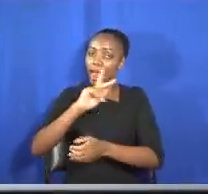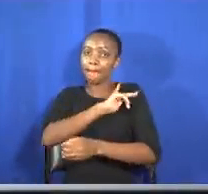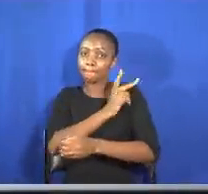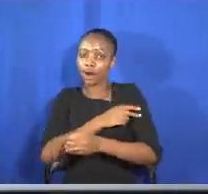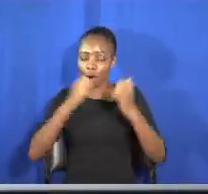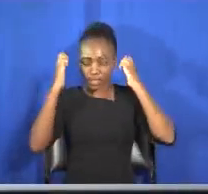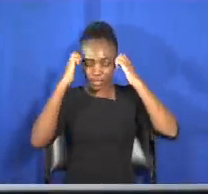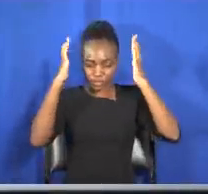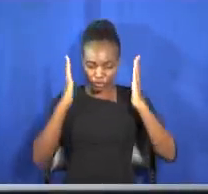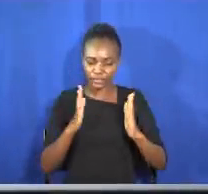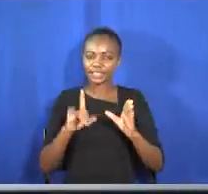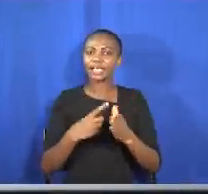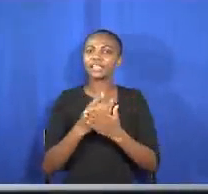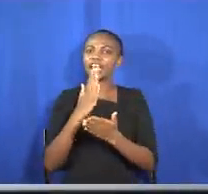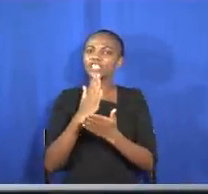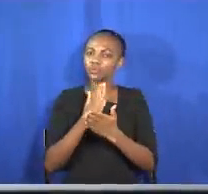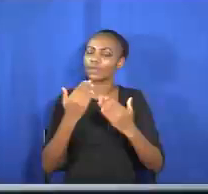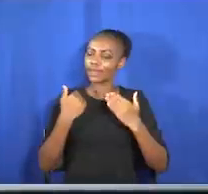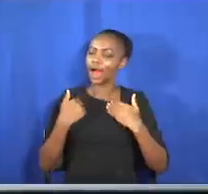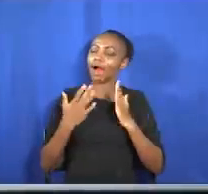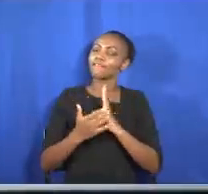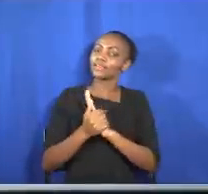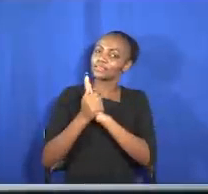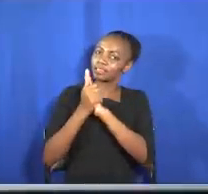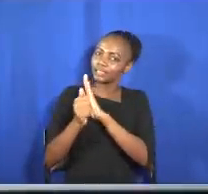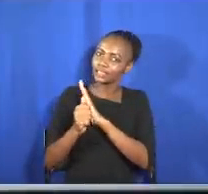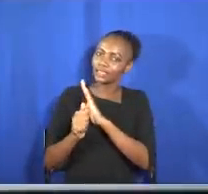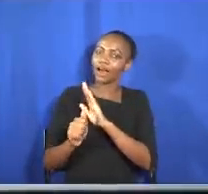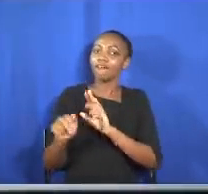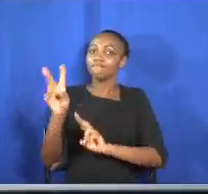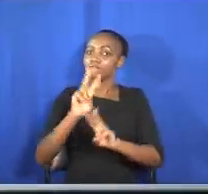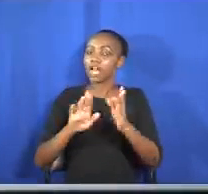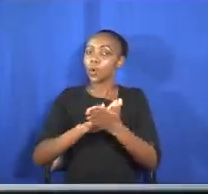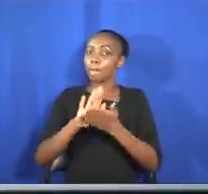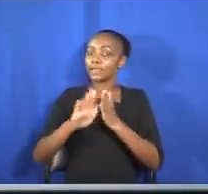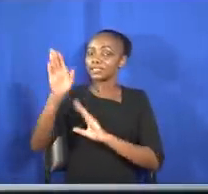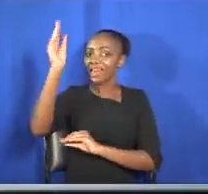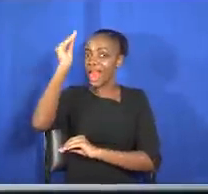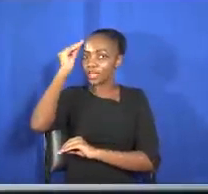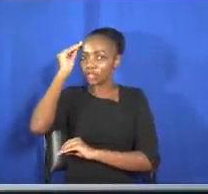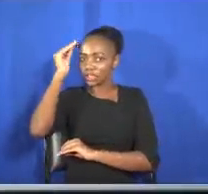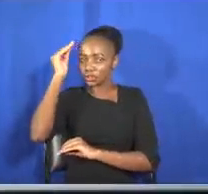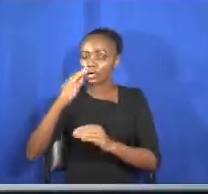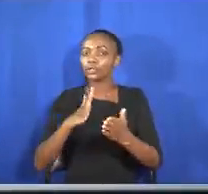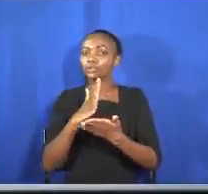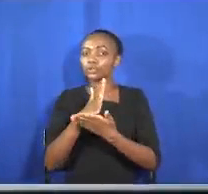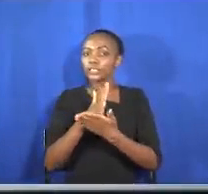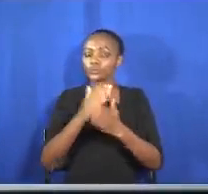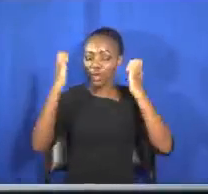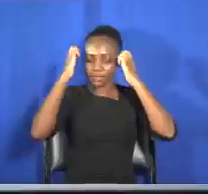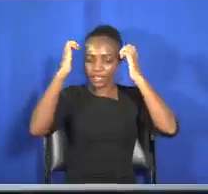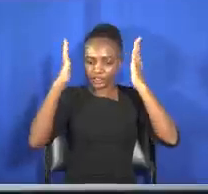runner, and you create skills, what we call the VBE, value-based education, so that the runner who